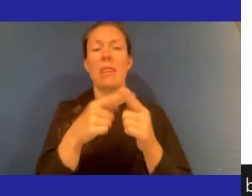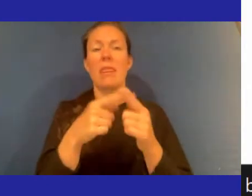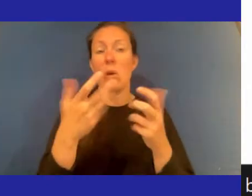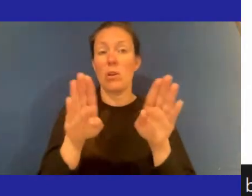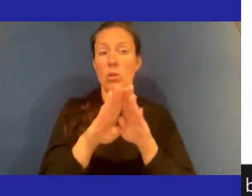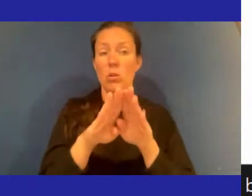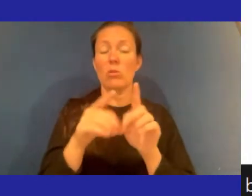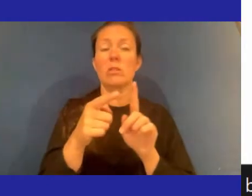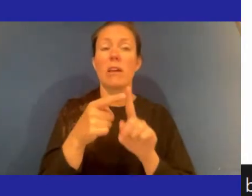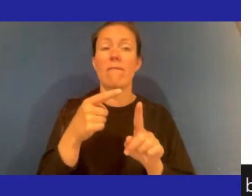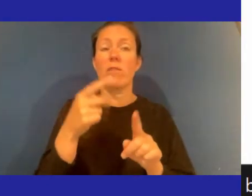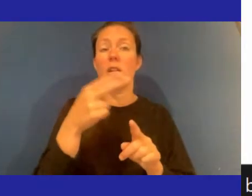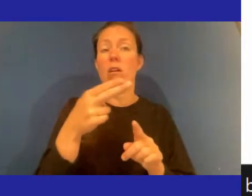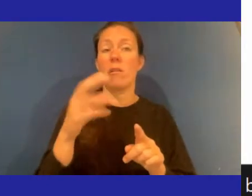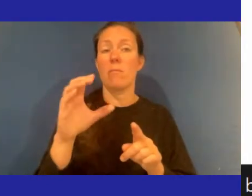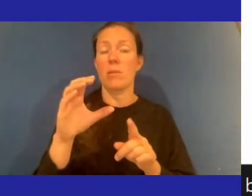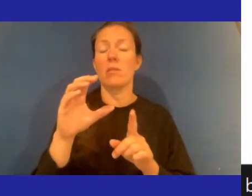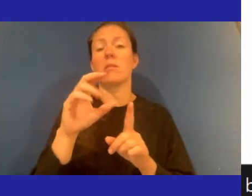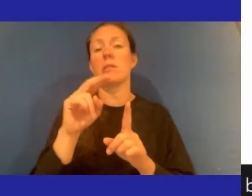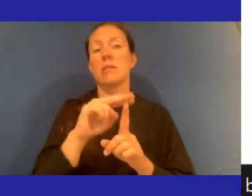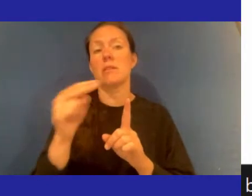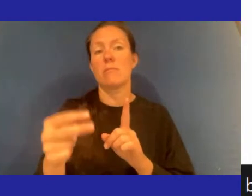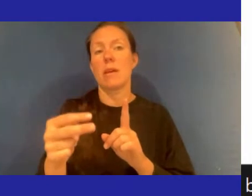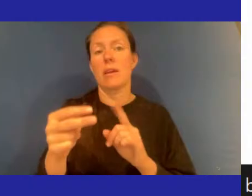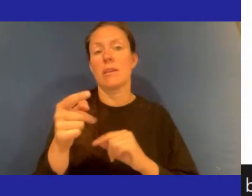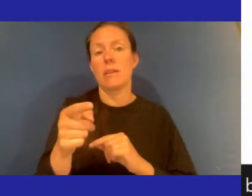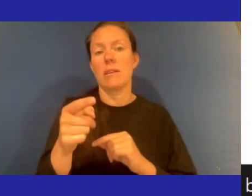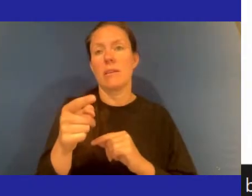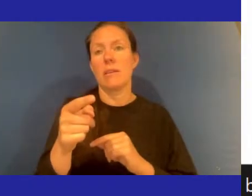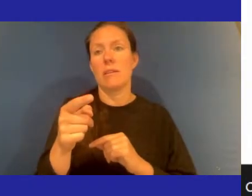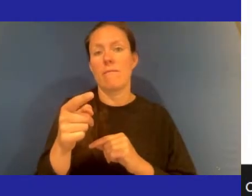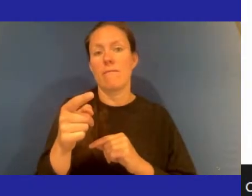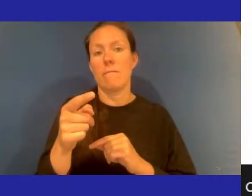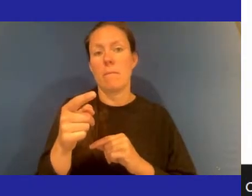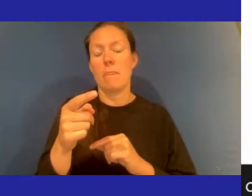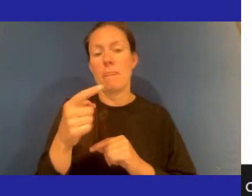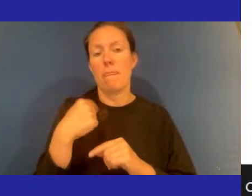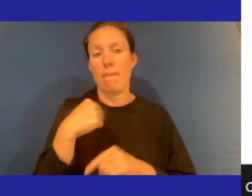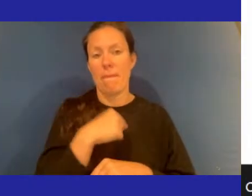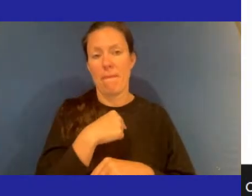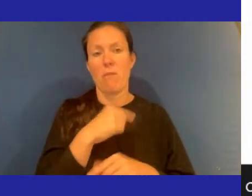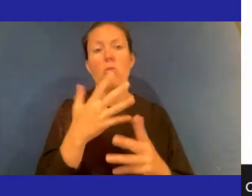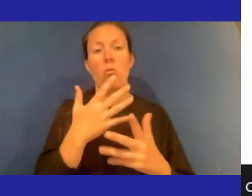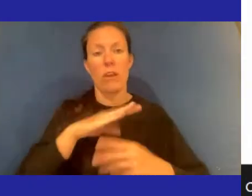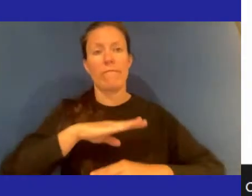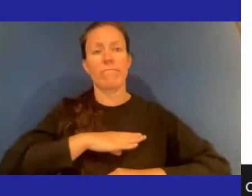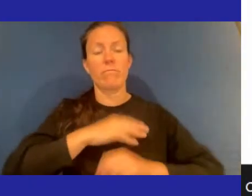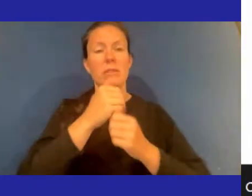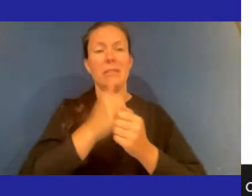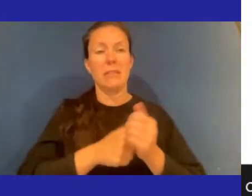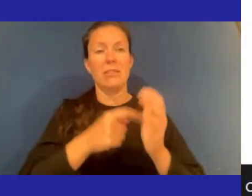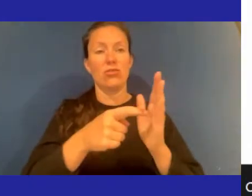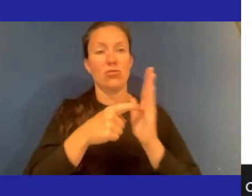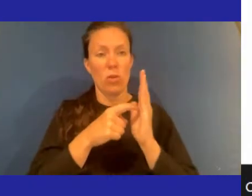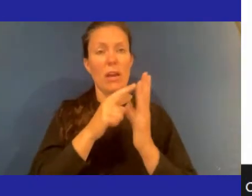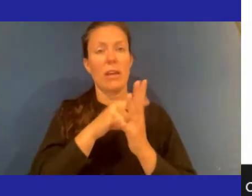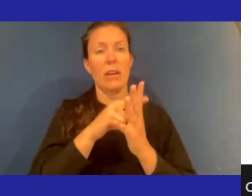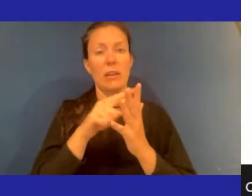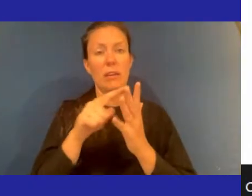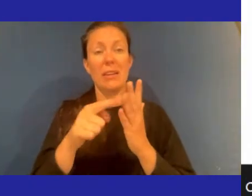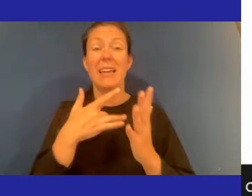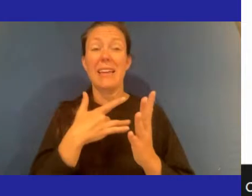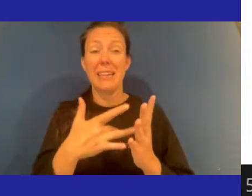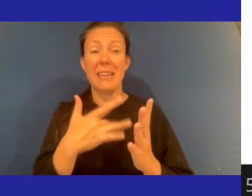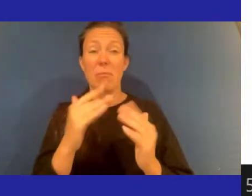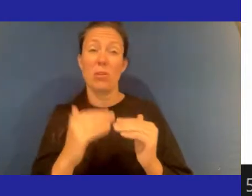and hospitals perspective, we have met these criteria, and we tend to be above industry standards